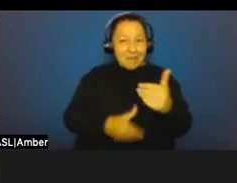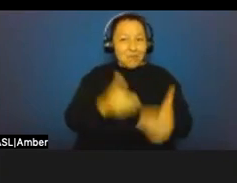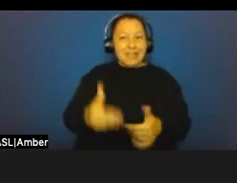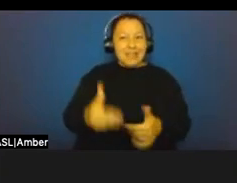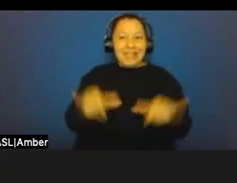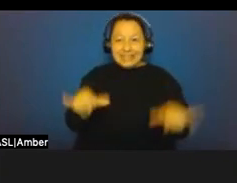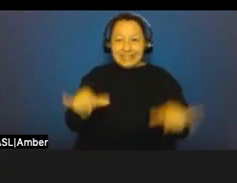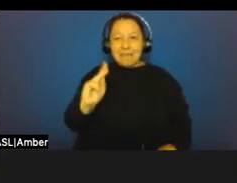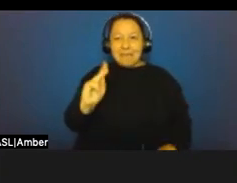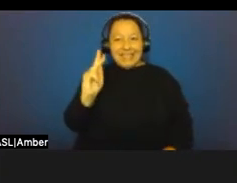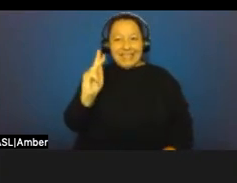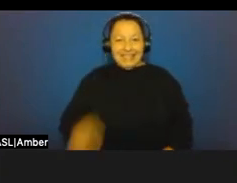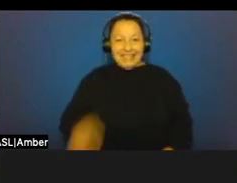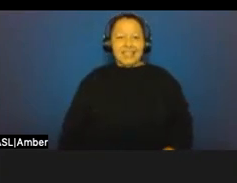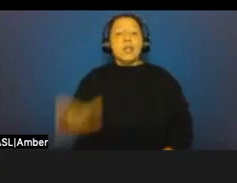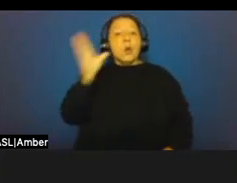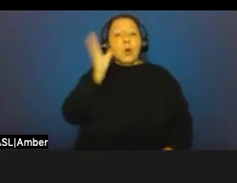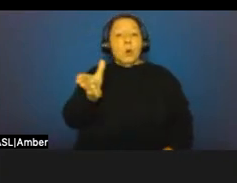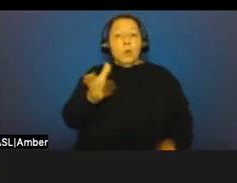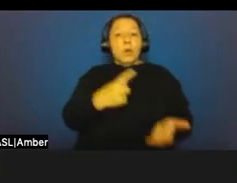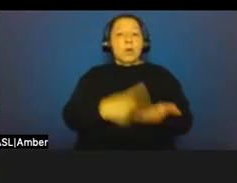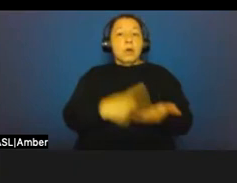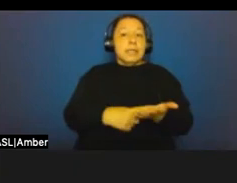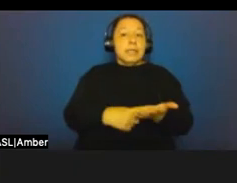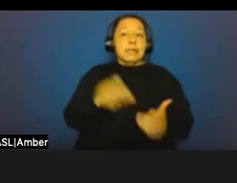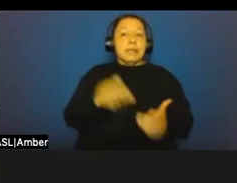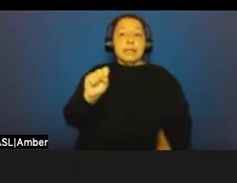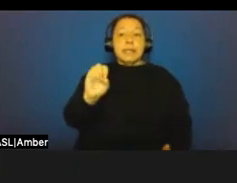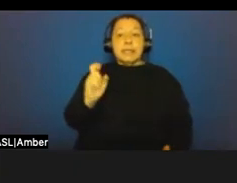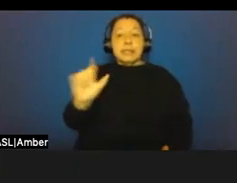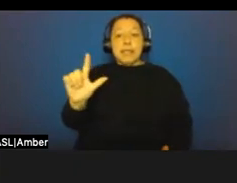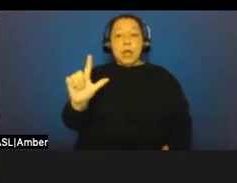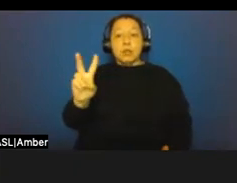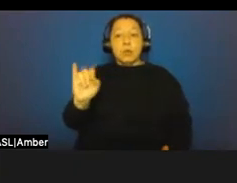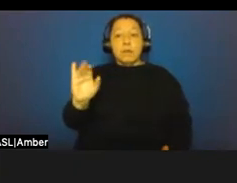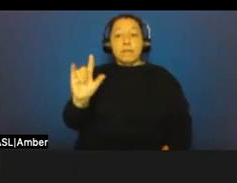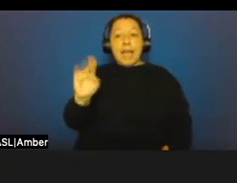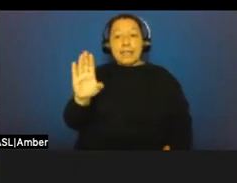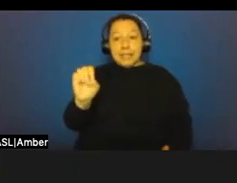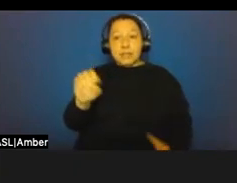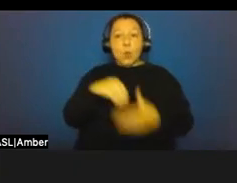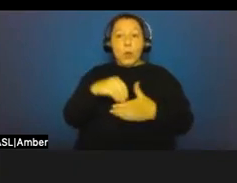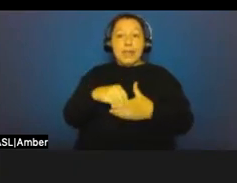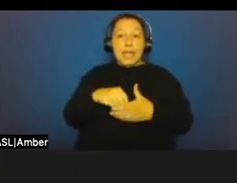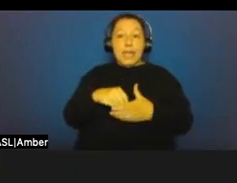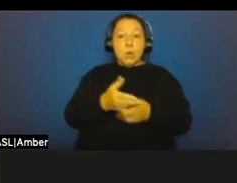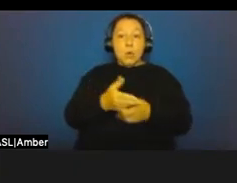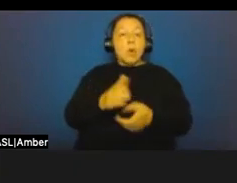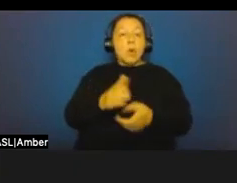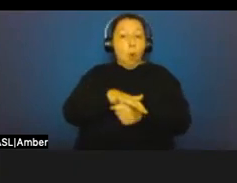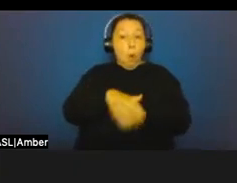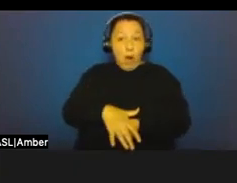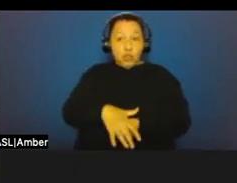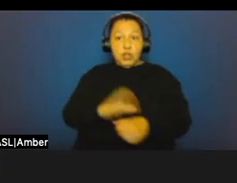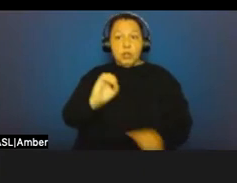the sexual violence with an oppression analysis module, and then sex